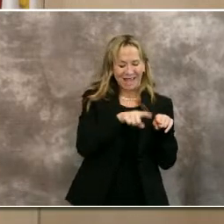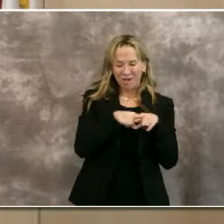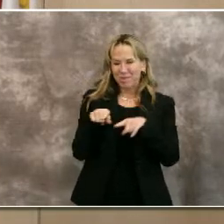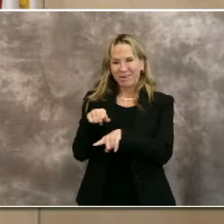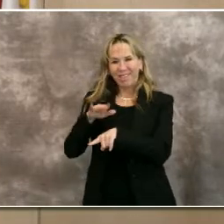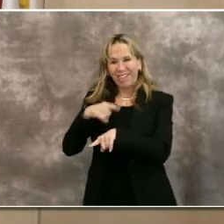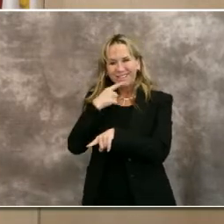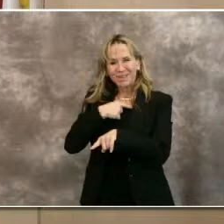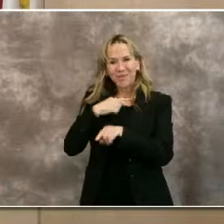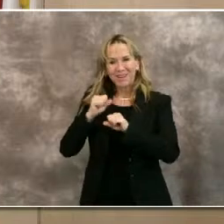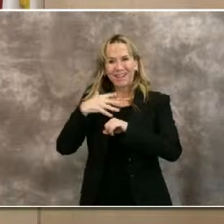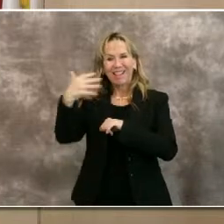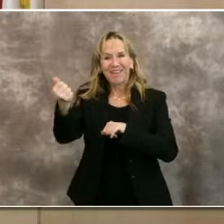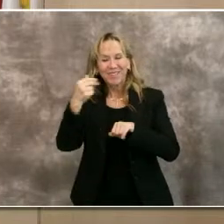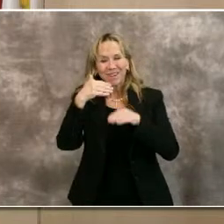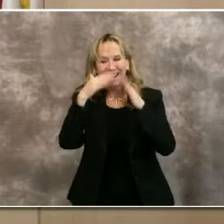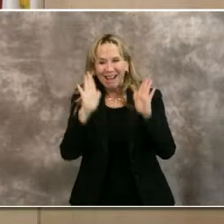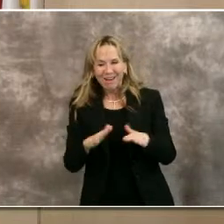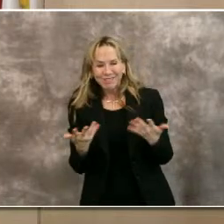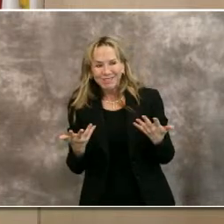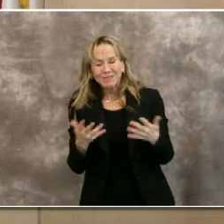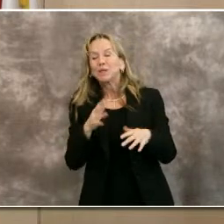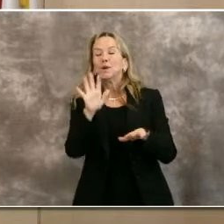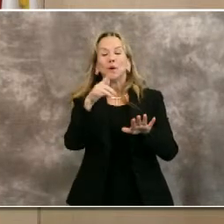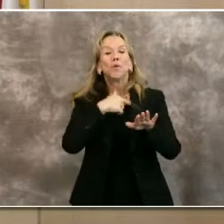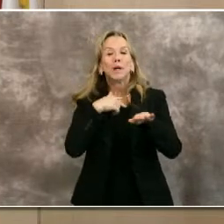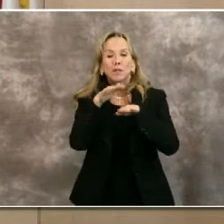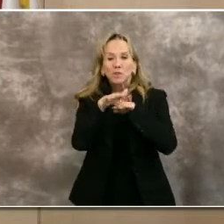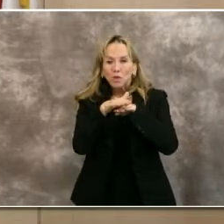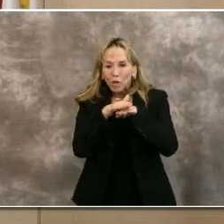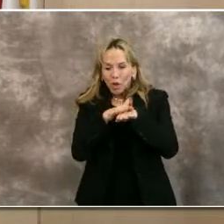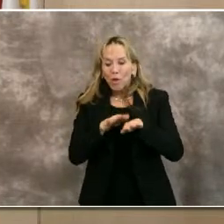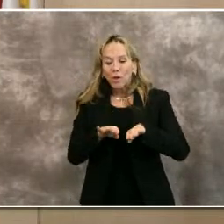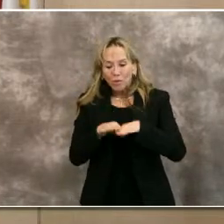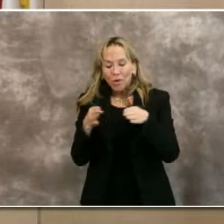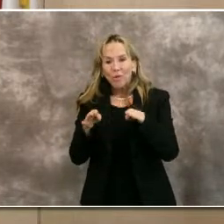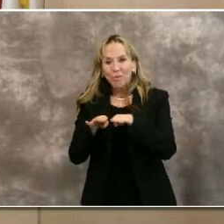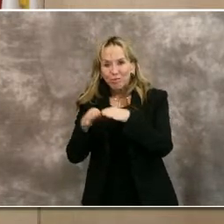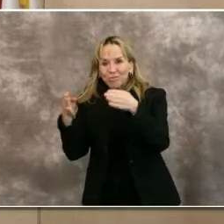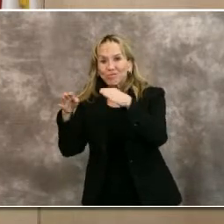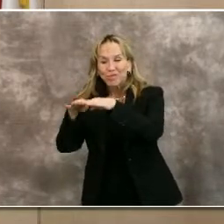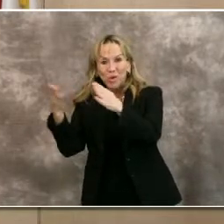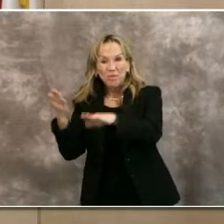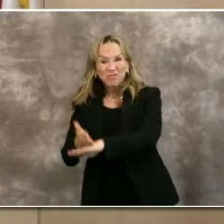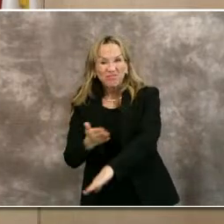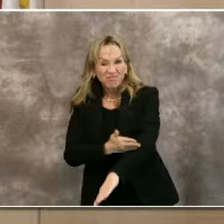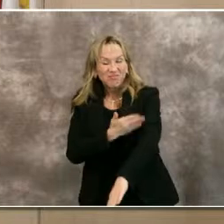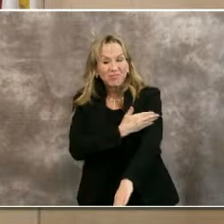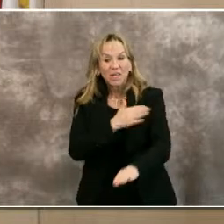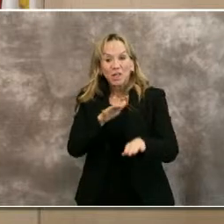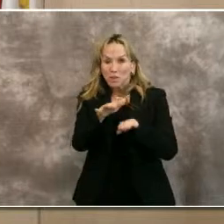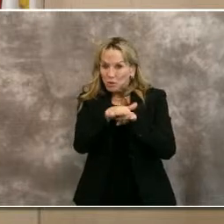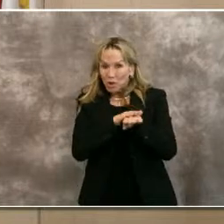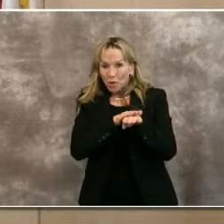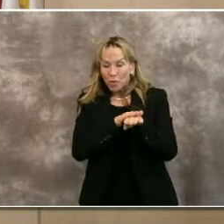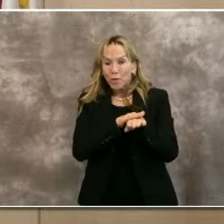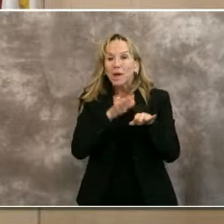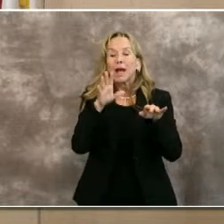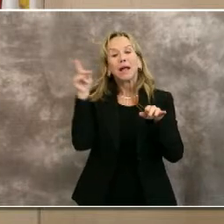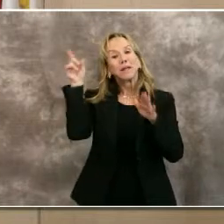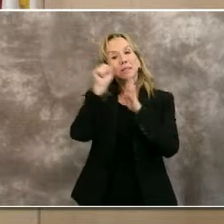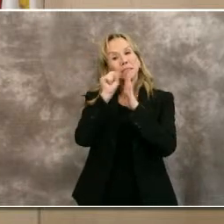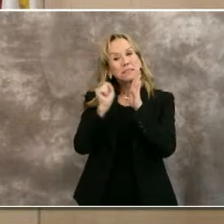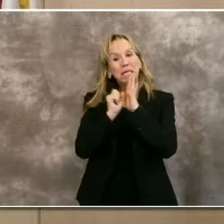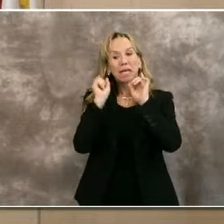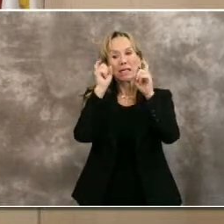we are slowly opening back up. And the state is providing guidances for